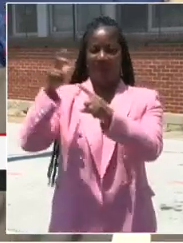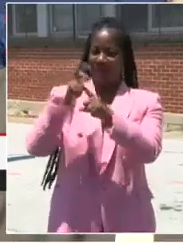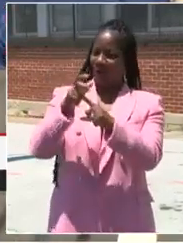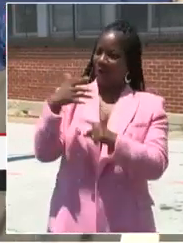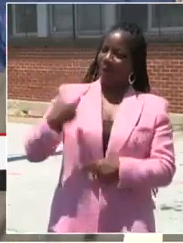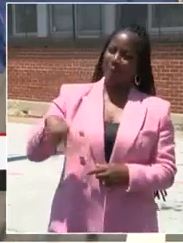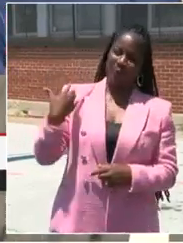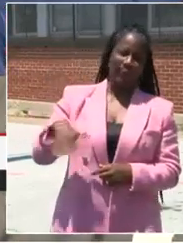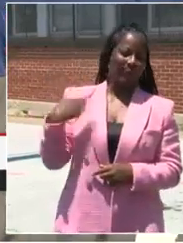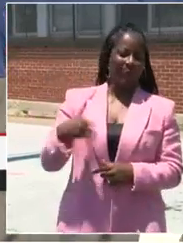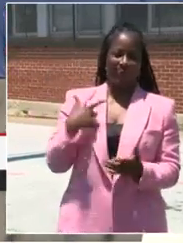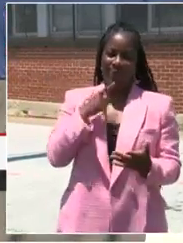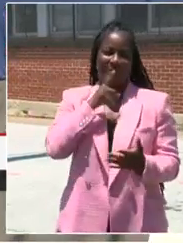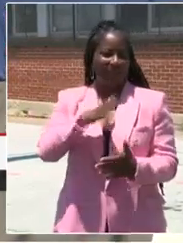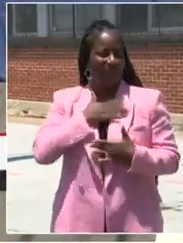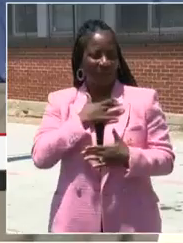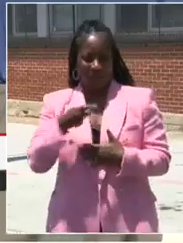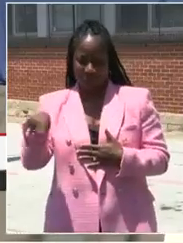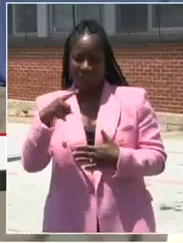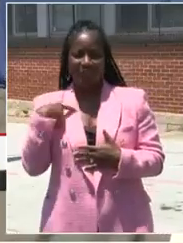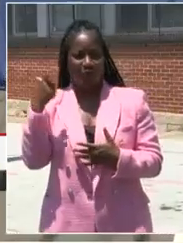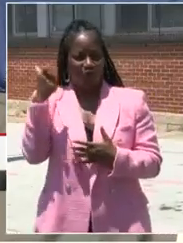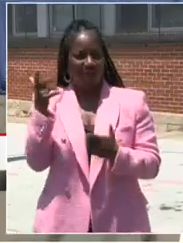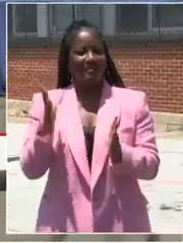to have her as a grantee.